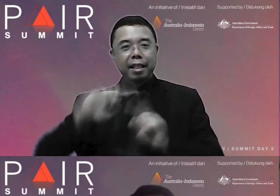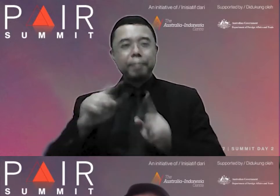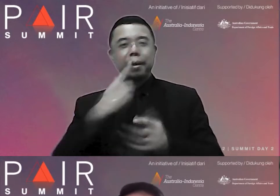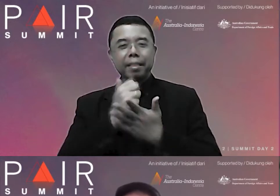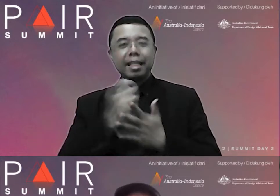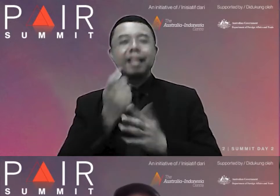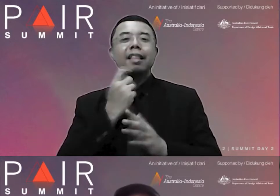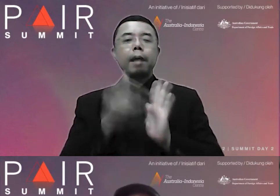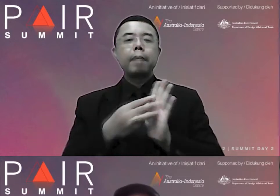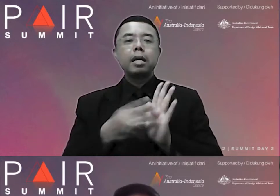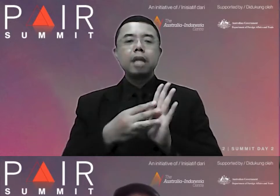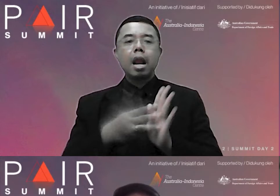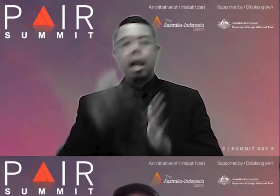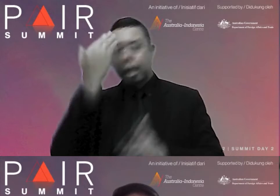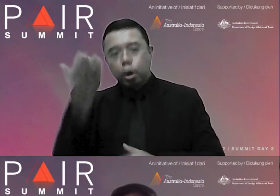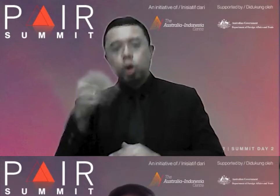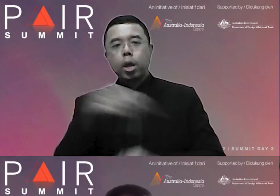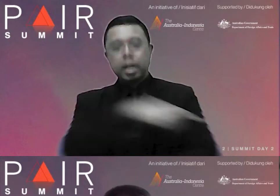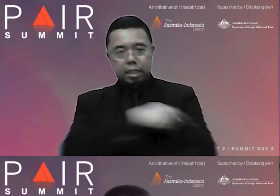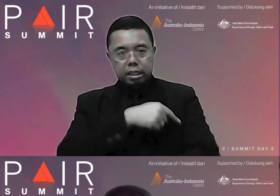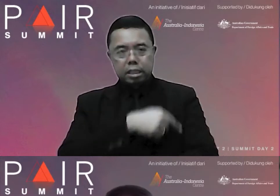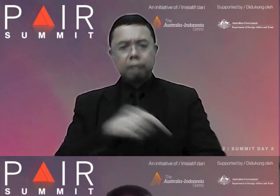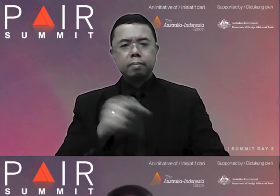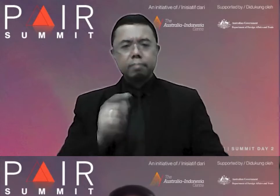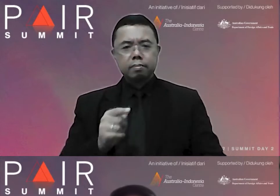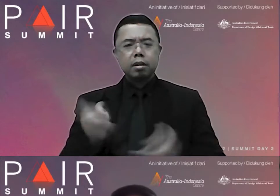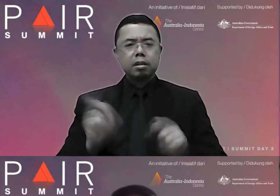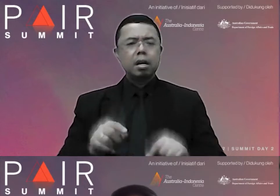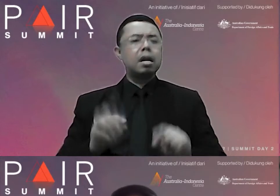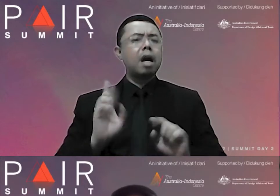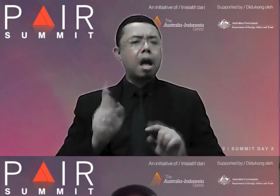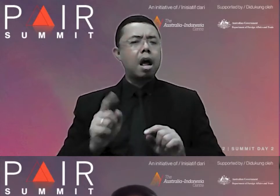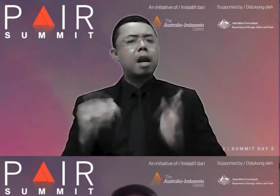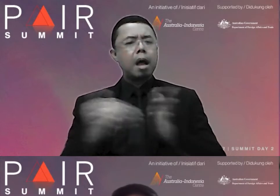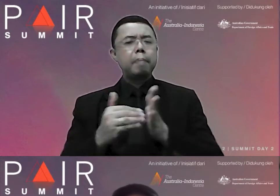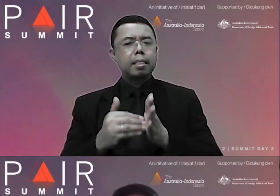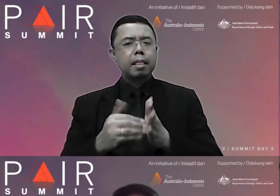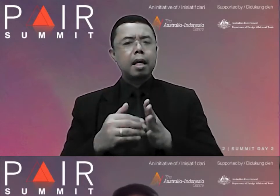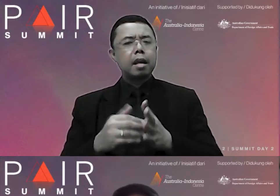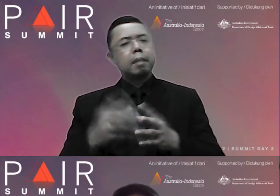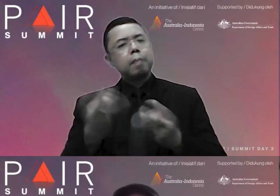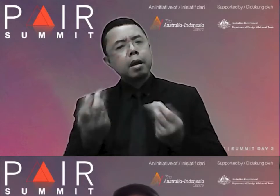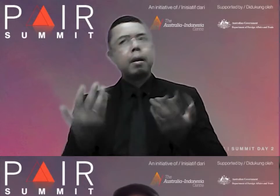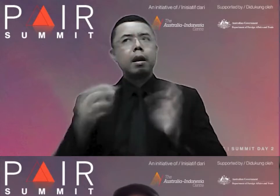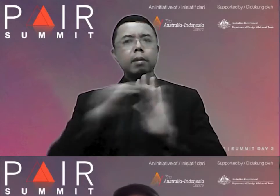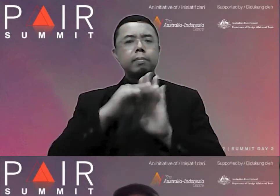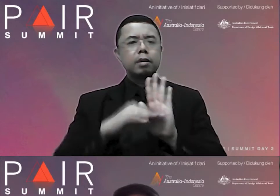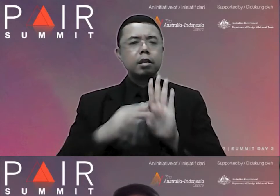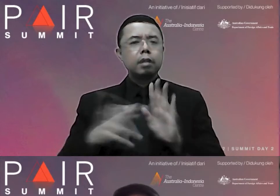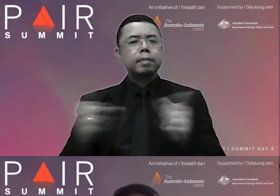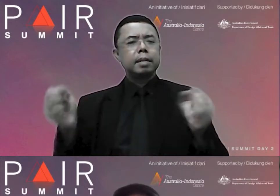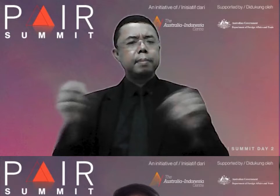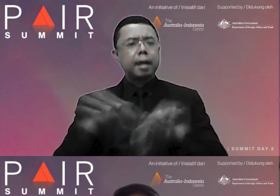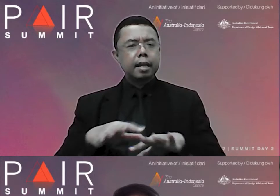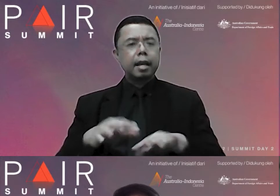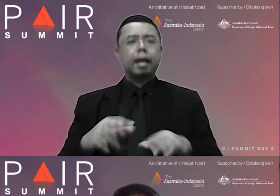policy, but how well were they implemented? Ibu Ratna, I'm wondering if you could tell us a bit more about that, please. Yeah,